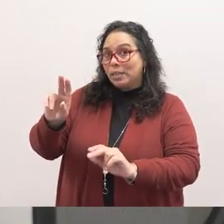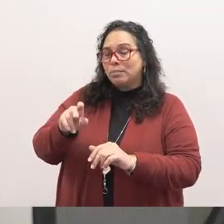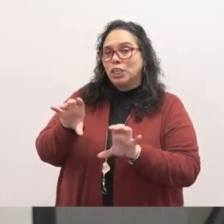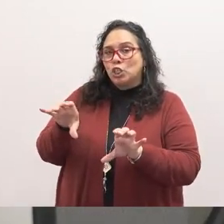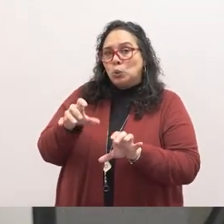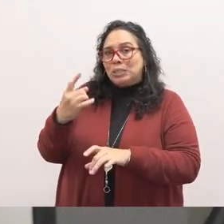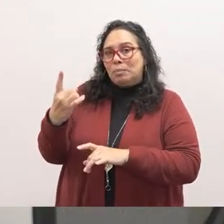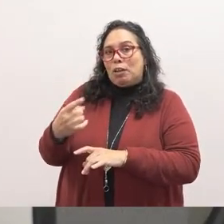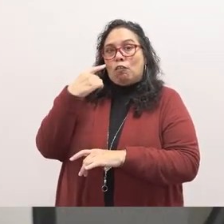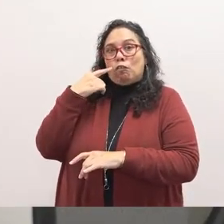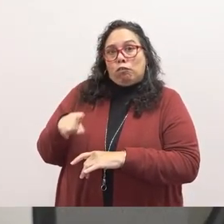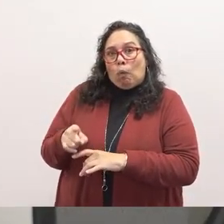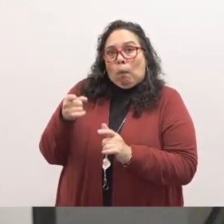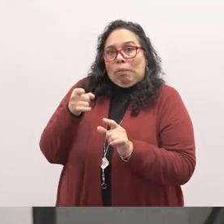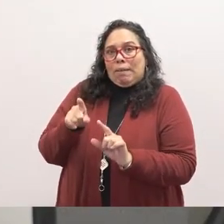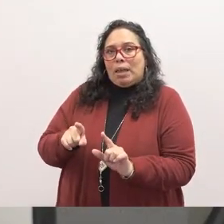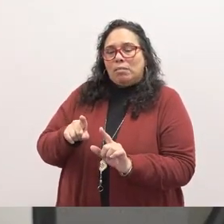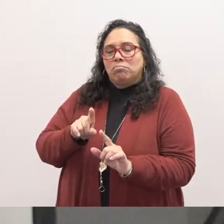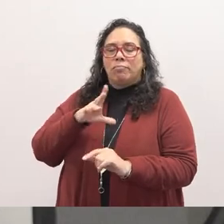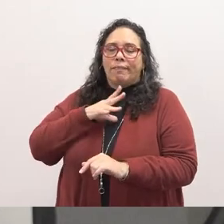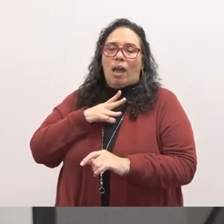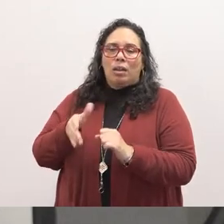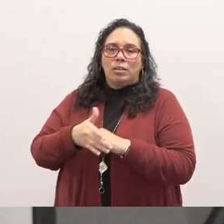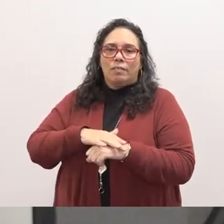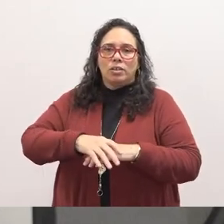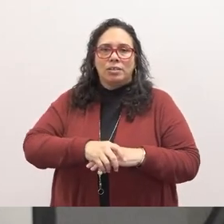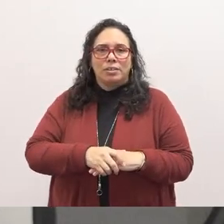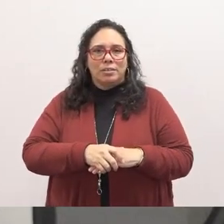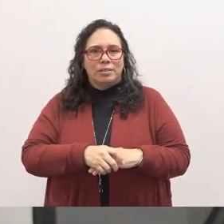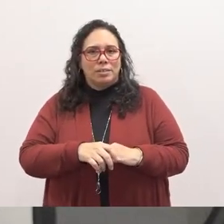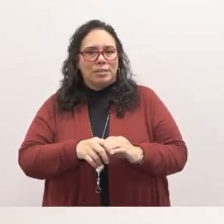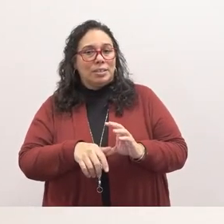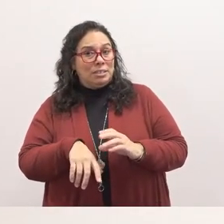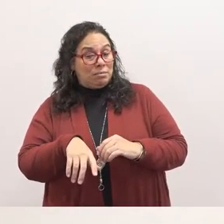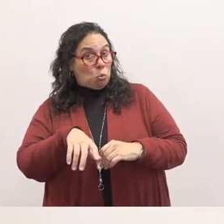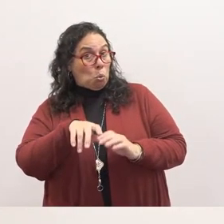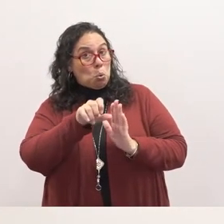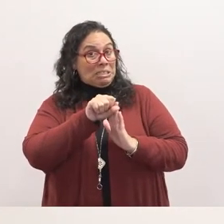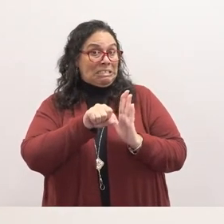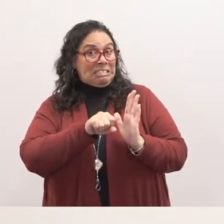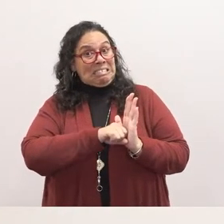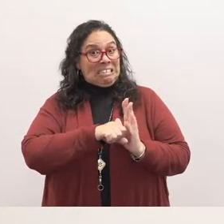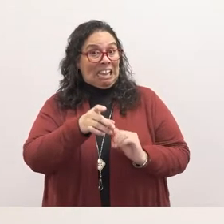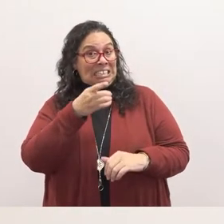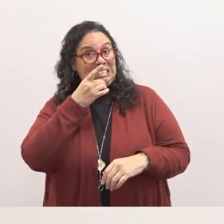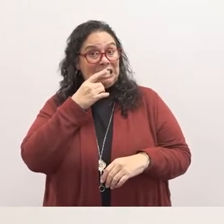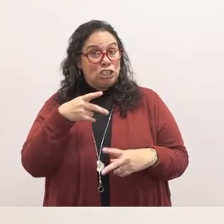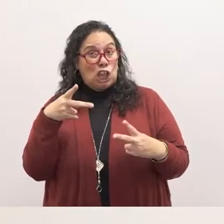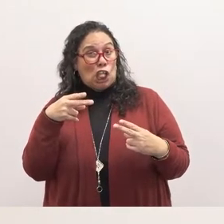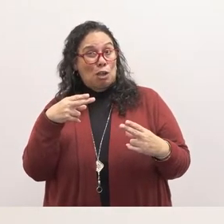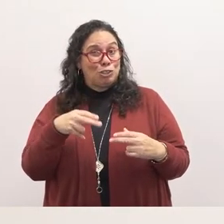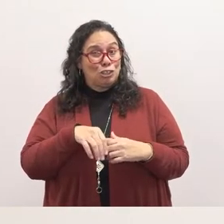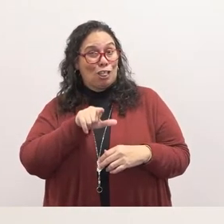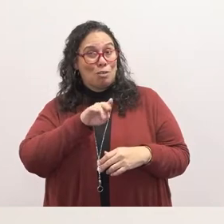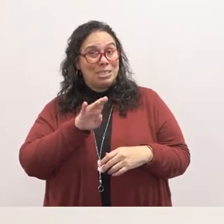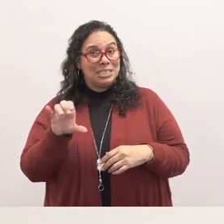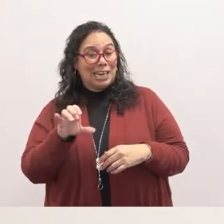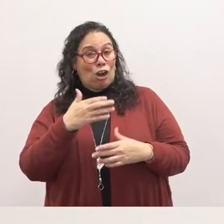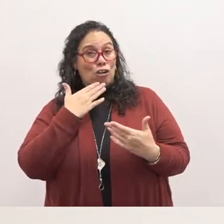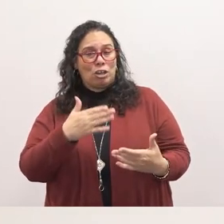event, you're covered. You don't have to worry about that. All right. Steak dinners and lobster and stuff at LBCC are good. I feel like I've been missing